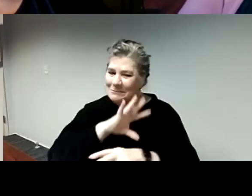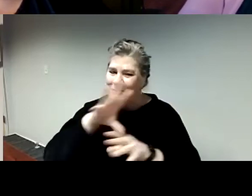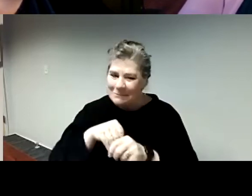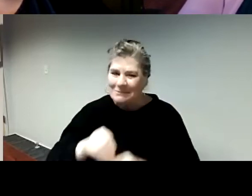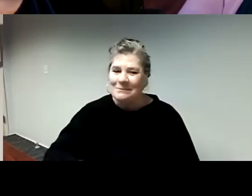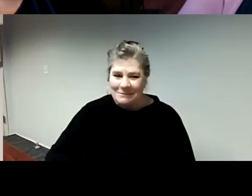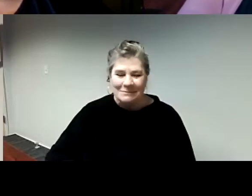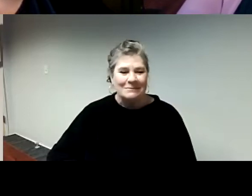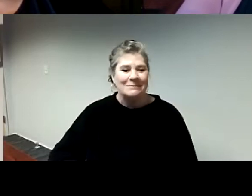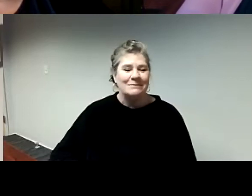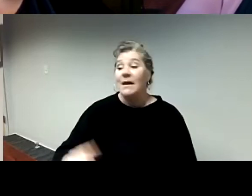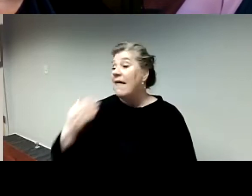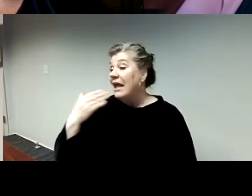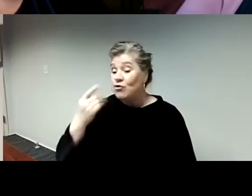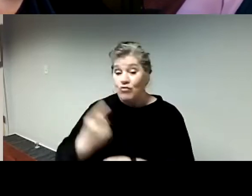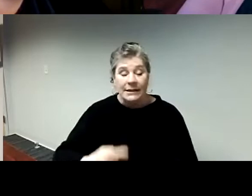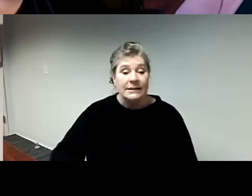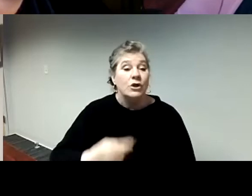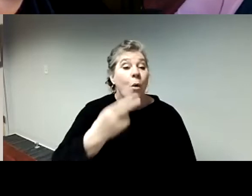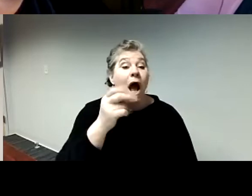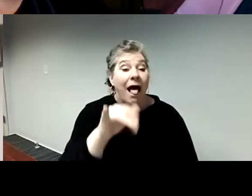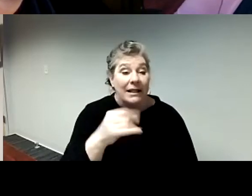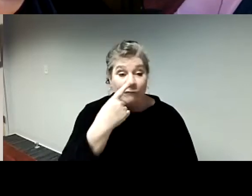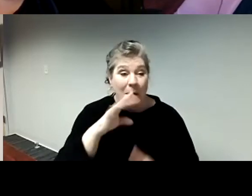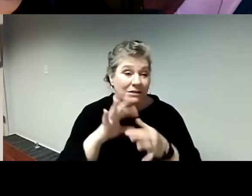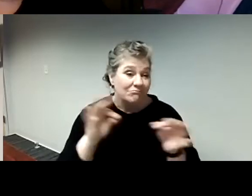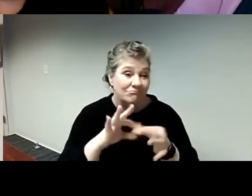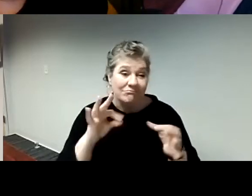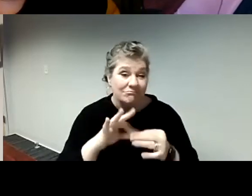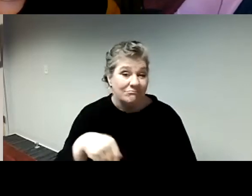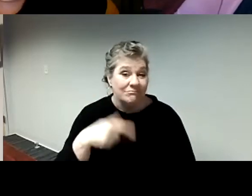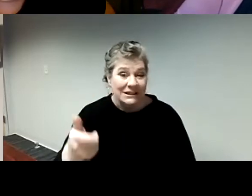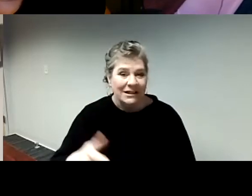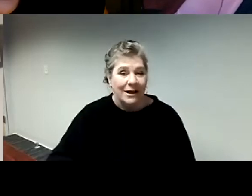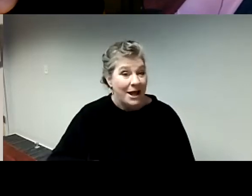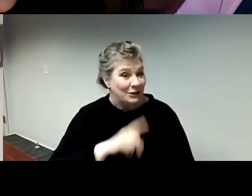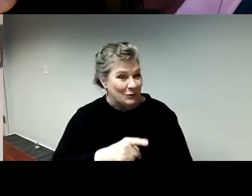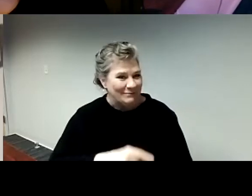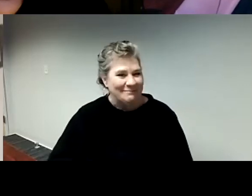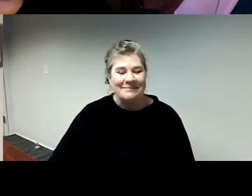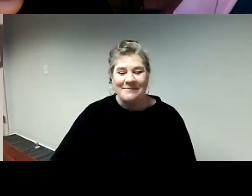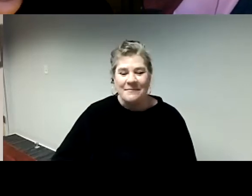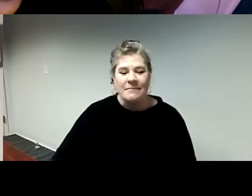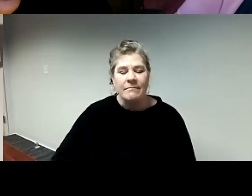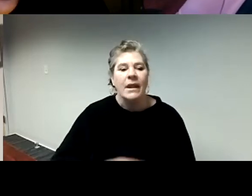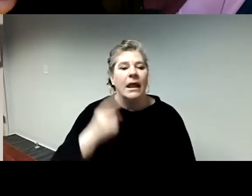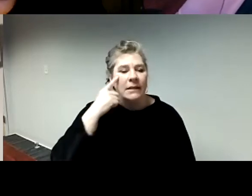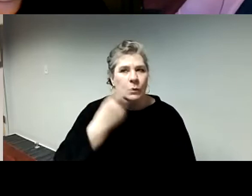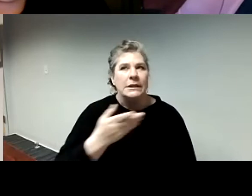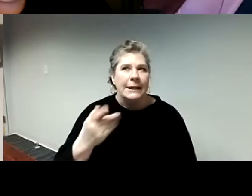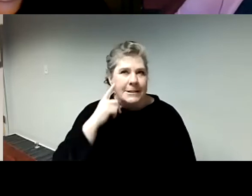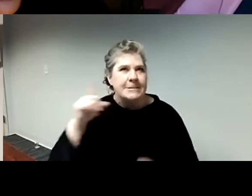Thank you. Yeah. Yeah. And Holly, would you like to tackle this one? Sure. Yeah. So I think one of the things